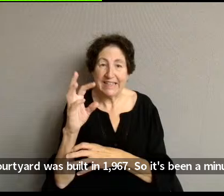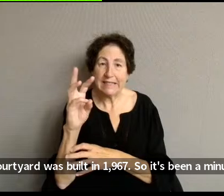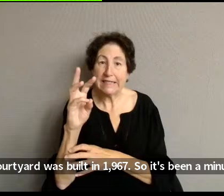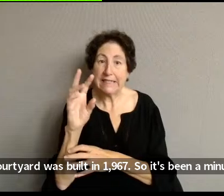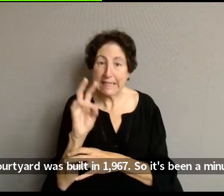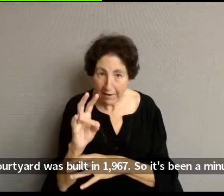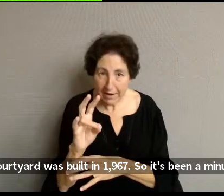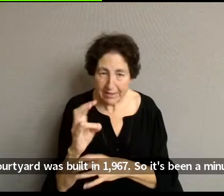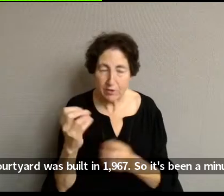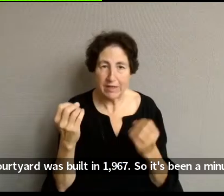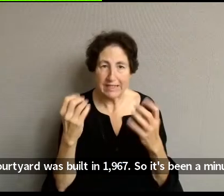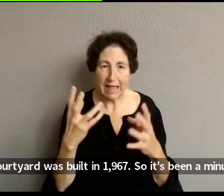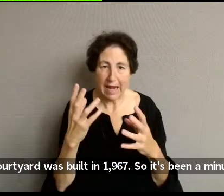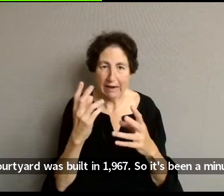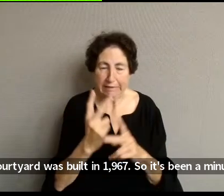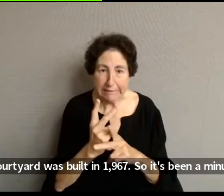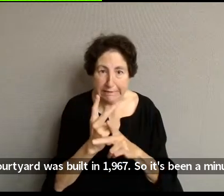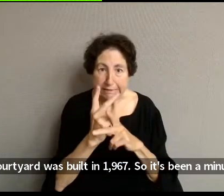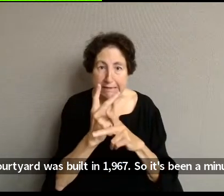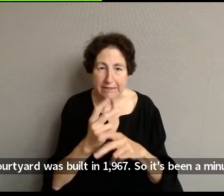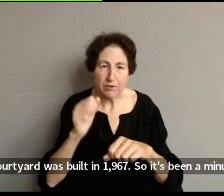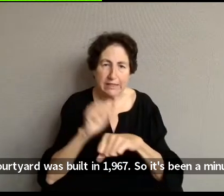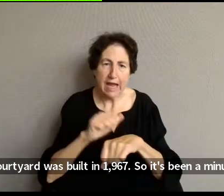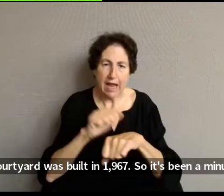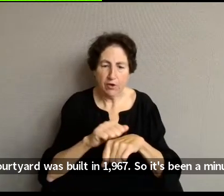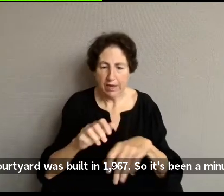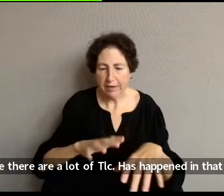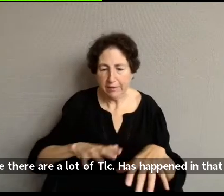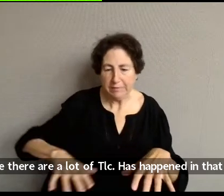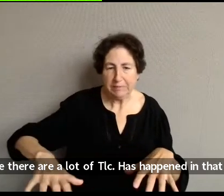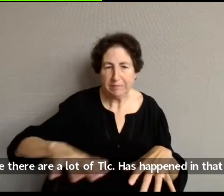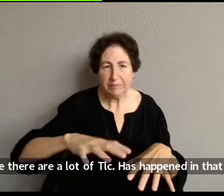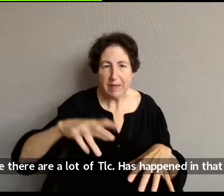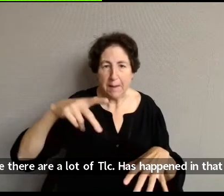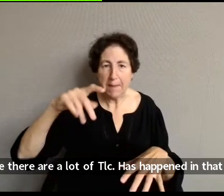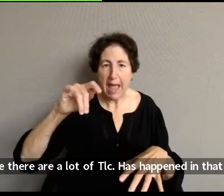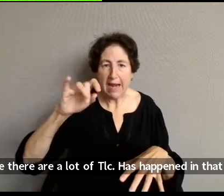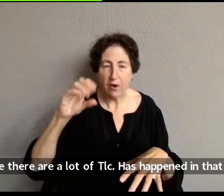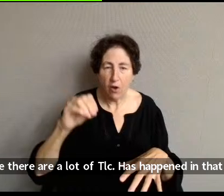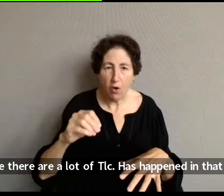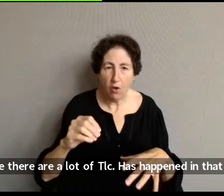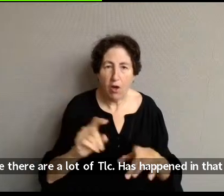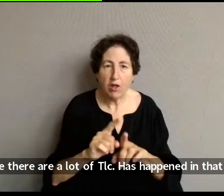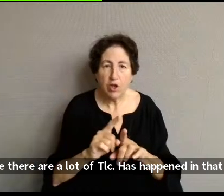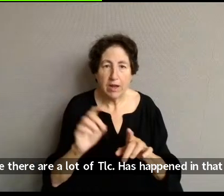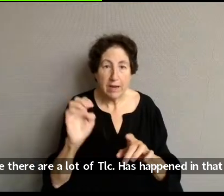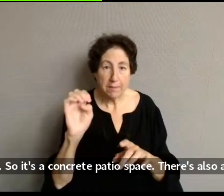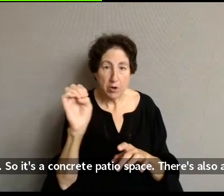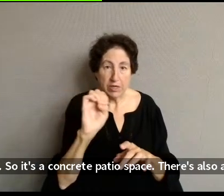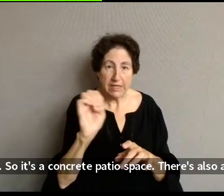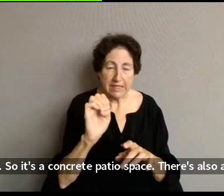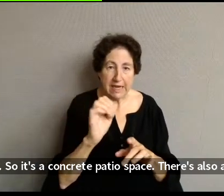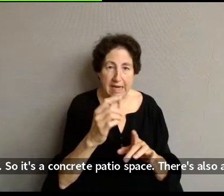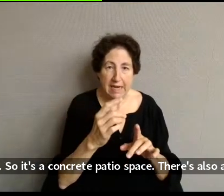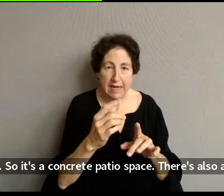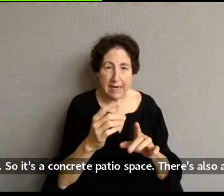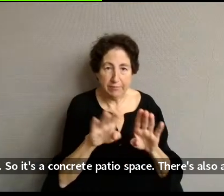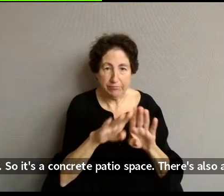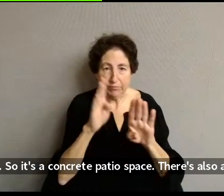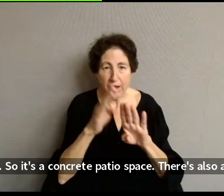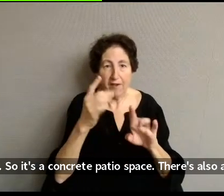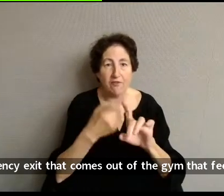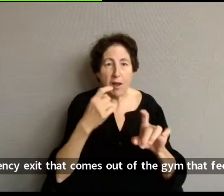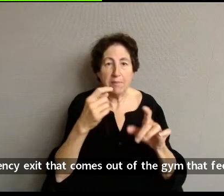in that space. So it's a concrete patio space. There's also an emergency exit that comes out of the gym that feeds down to that